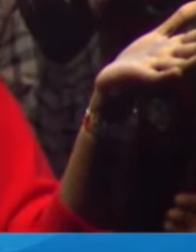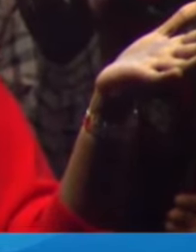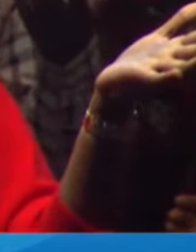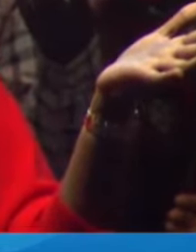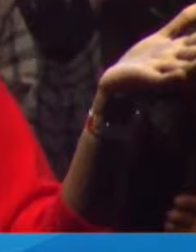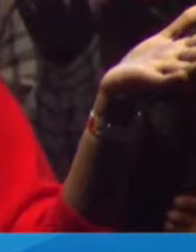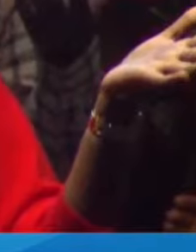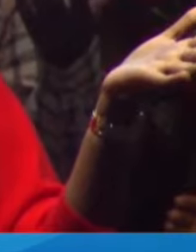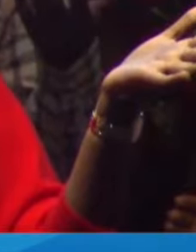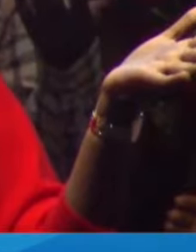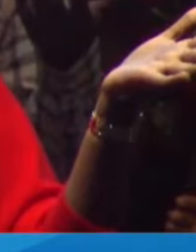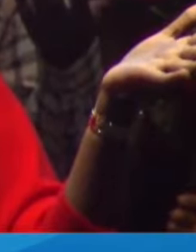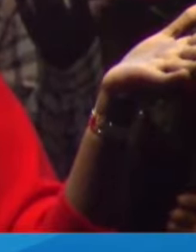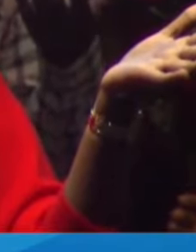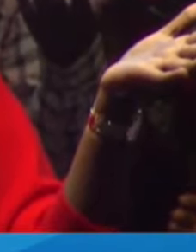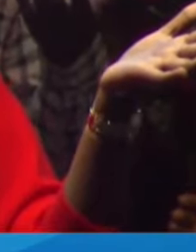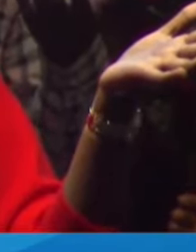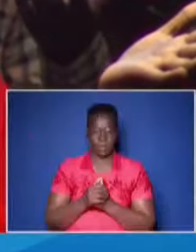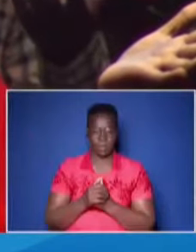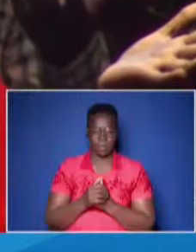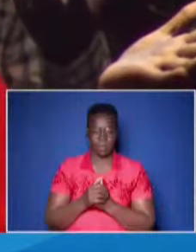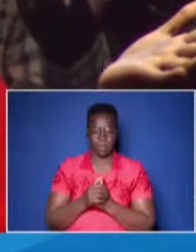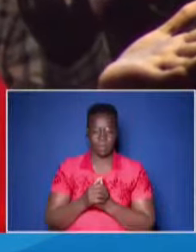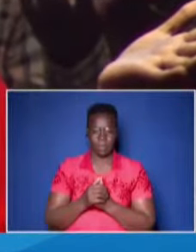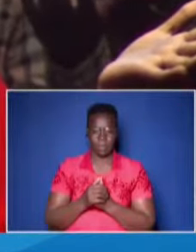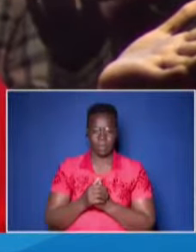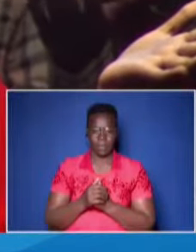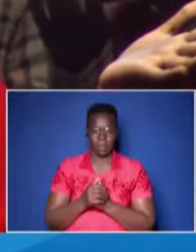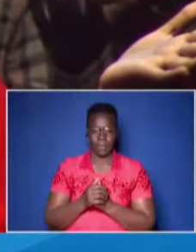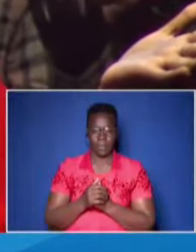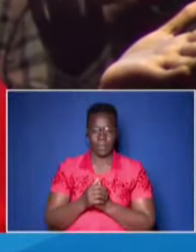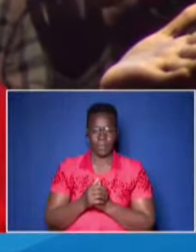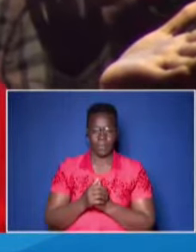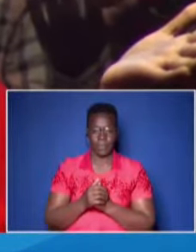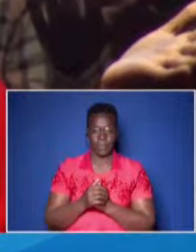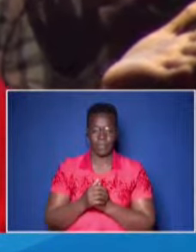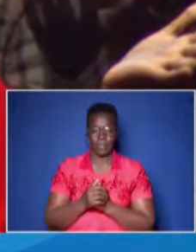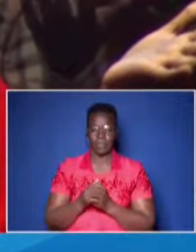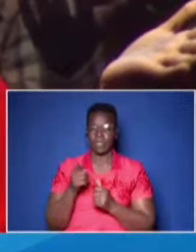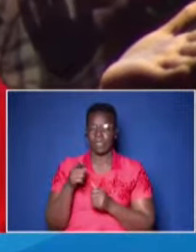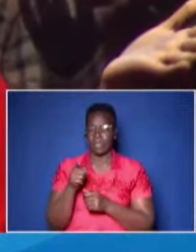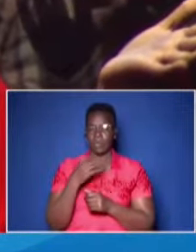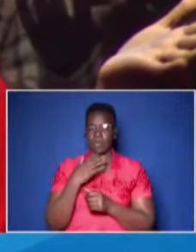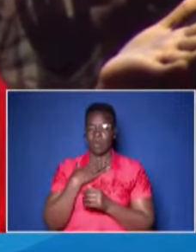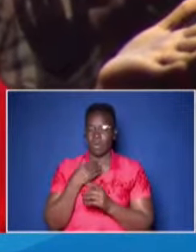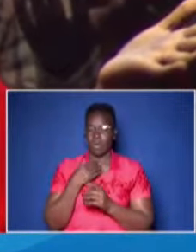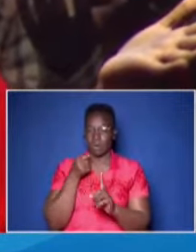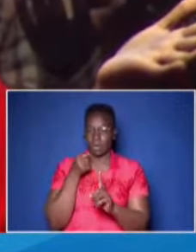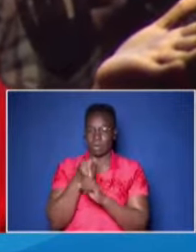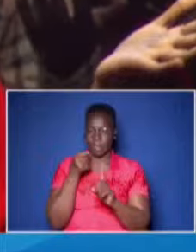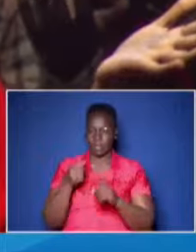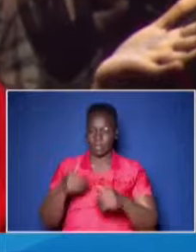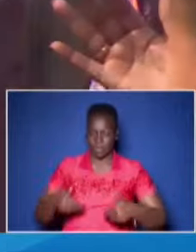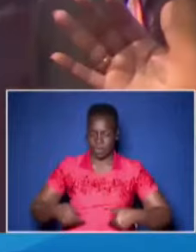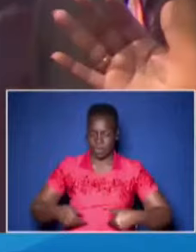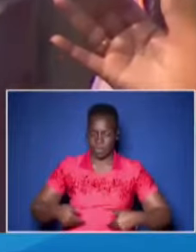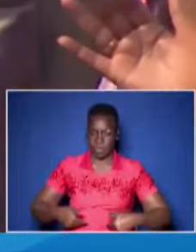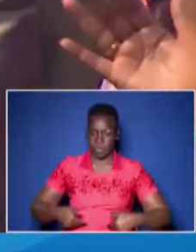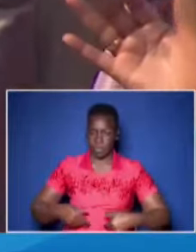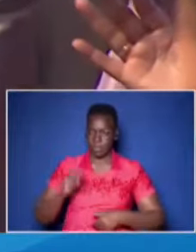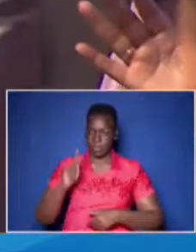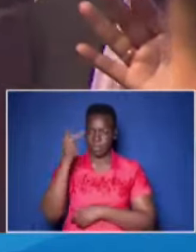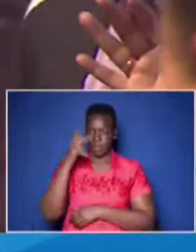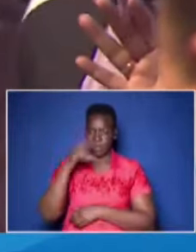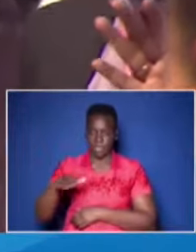life Minister through her to the young people of Kenya